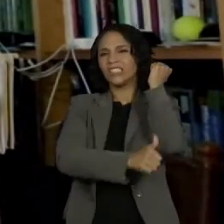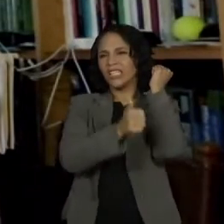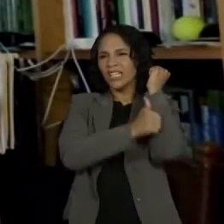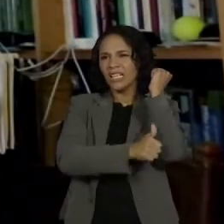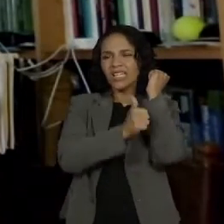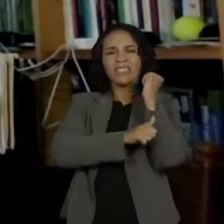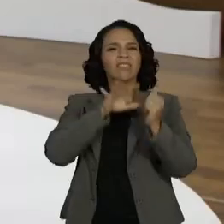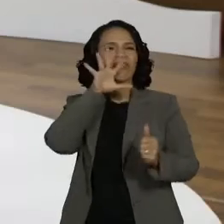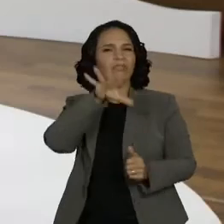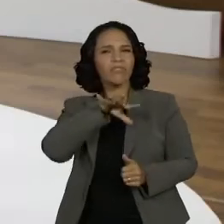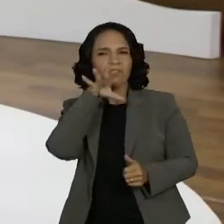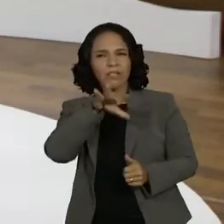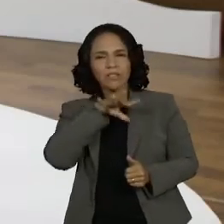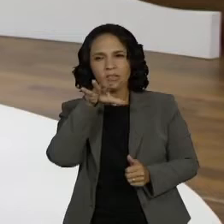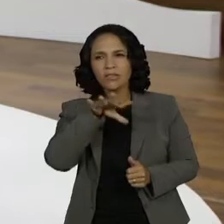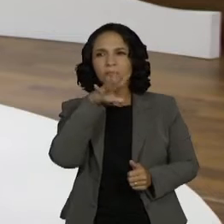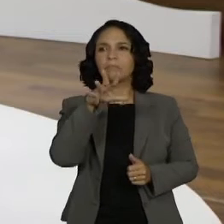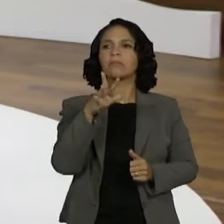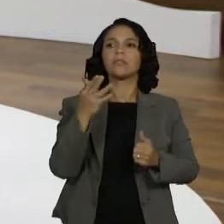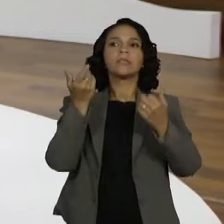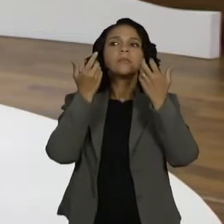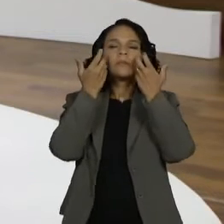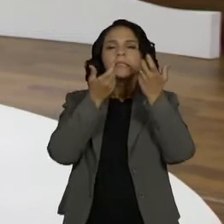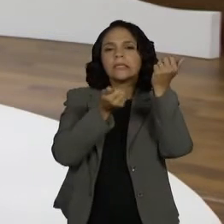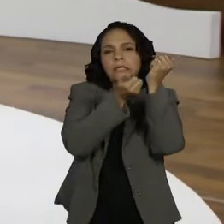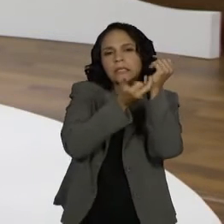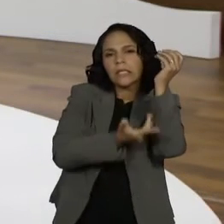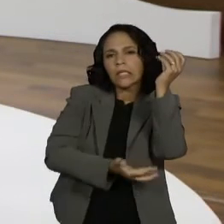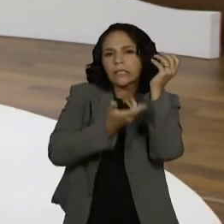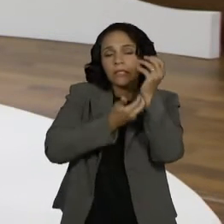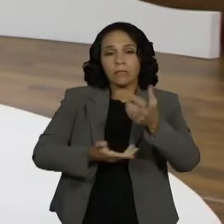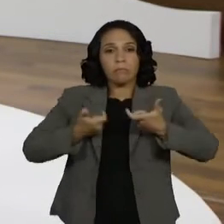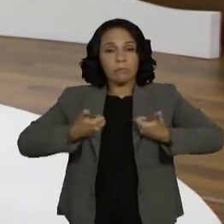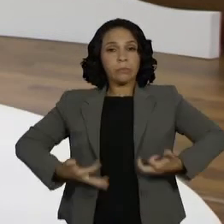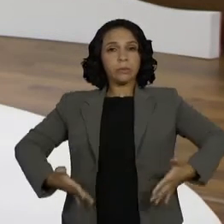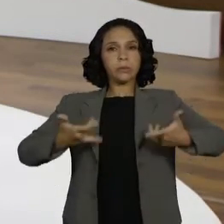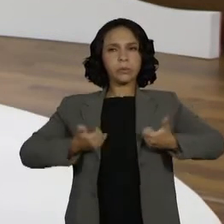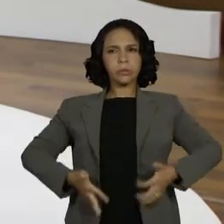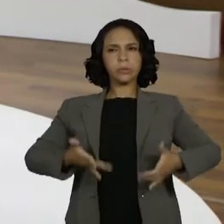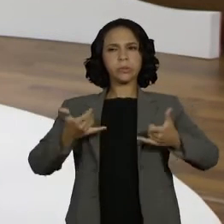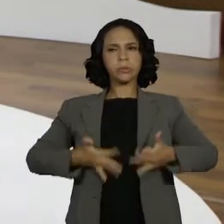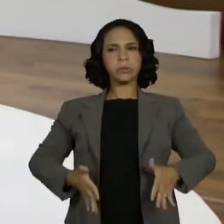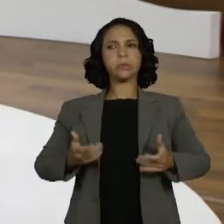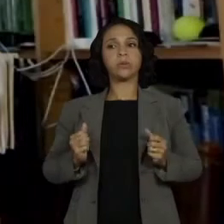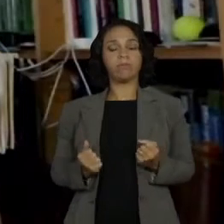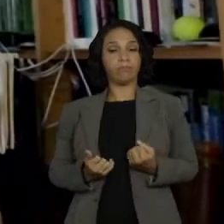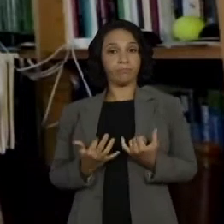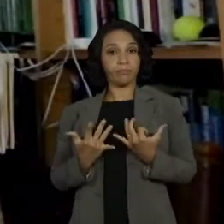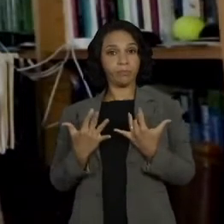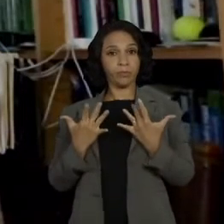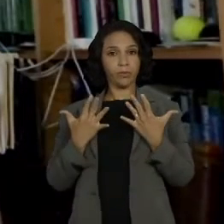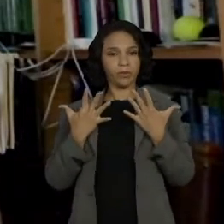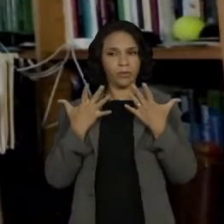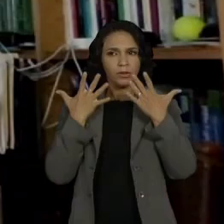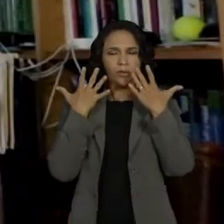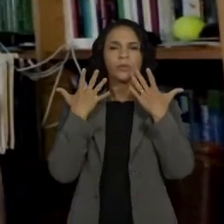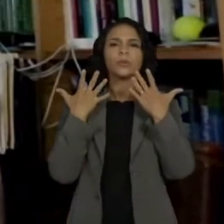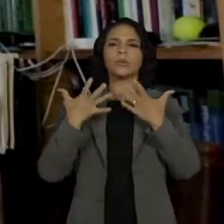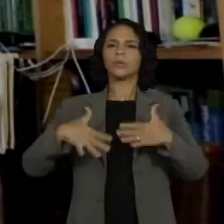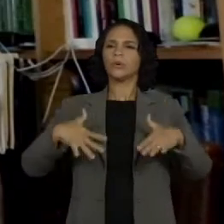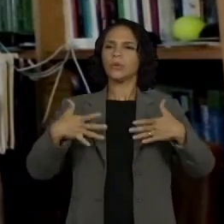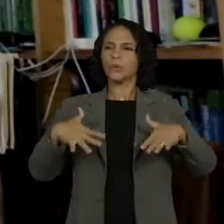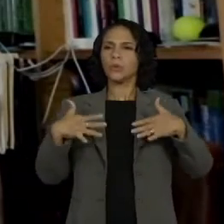and they vomit, and in some cases they bleed badly, and the virus spreads in bodily fluids. So the more